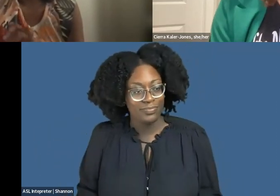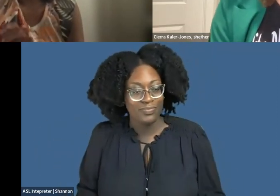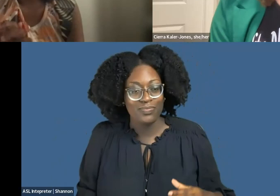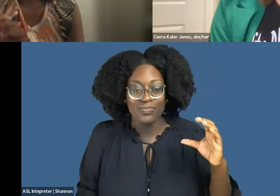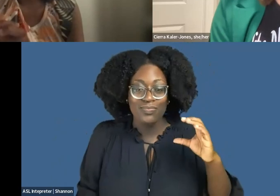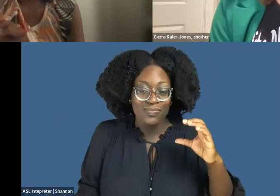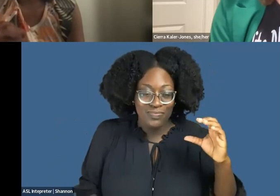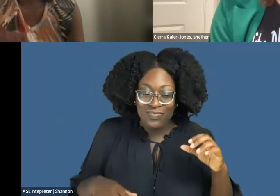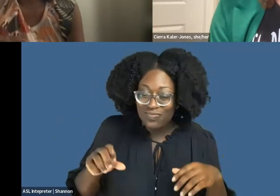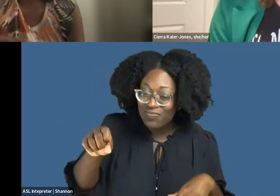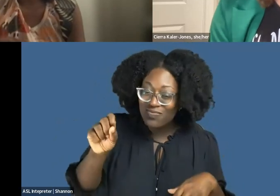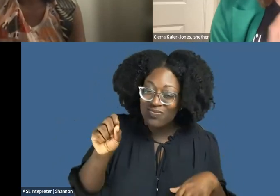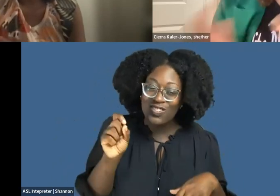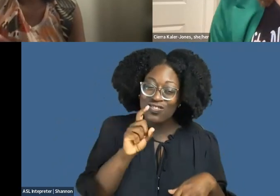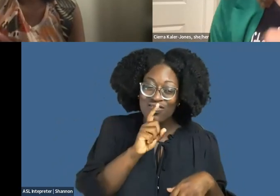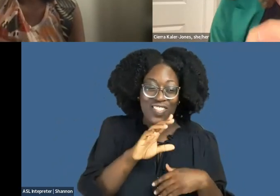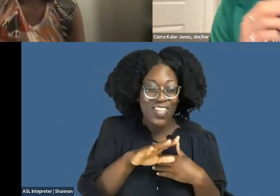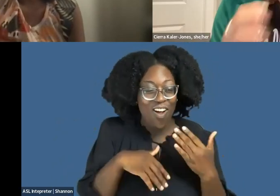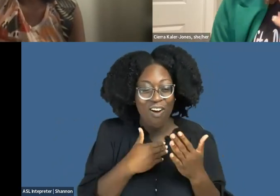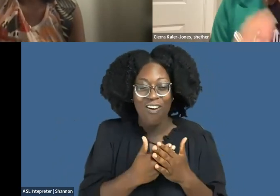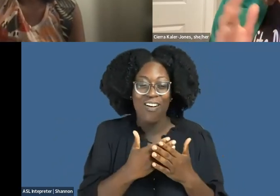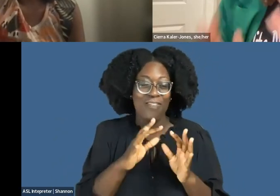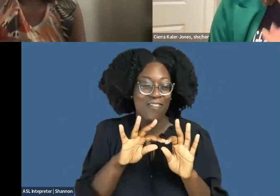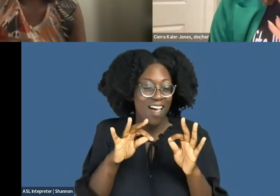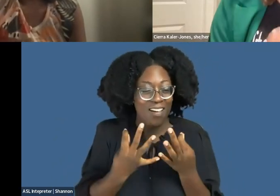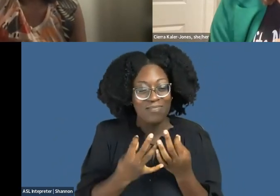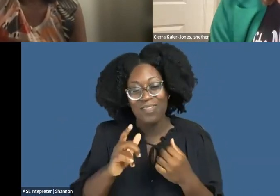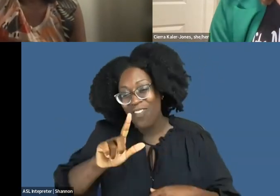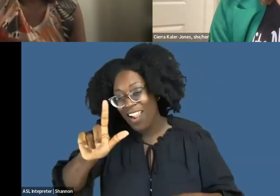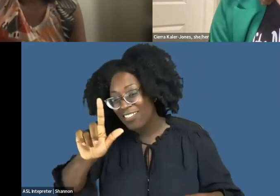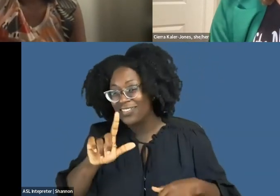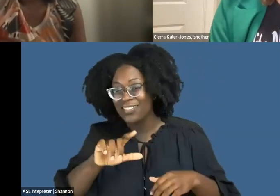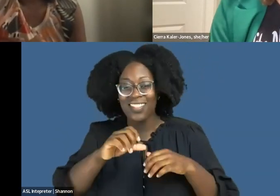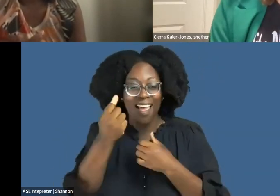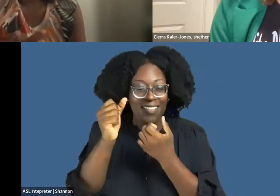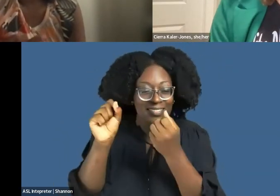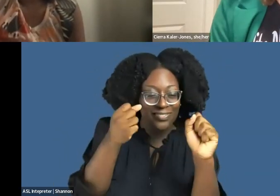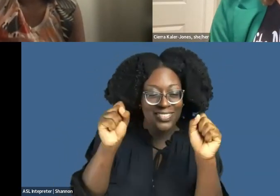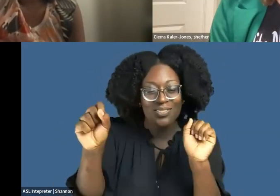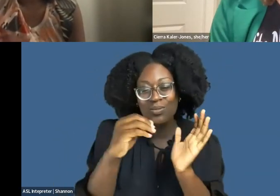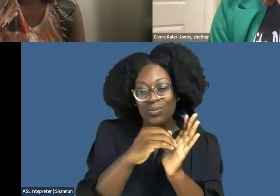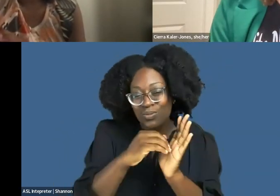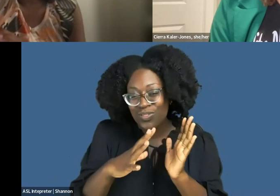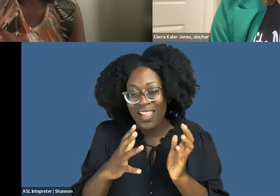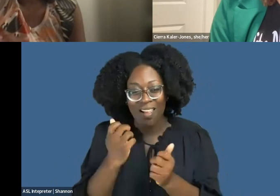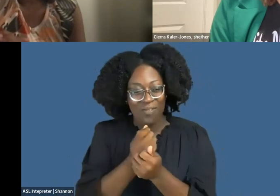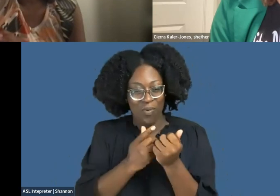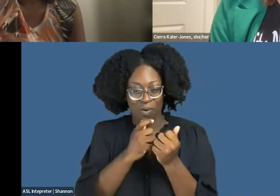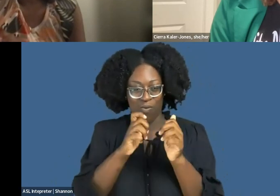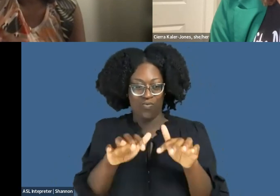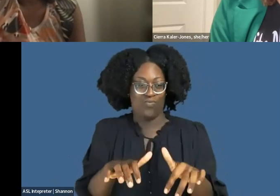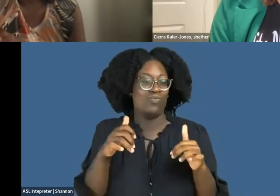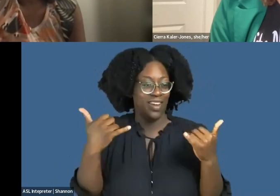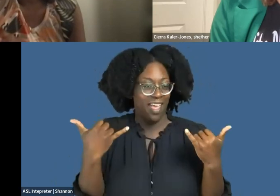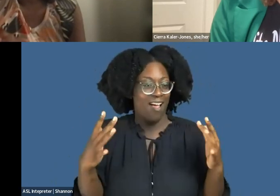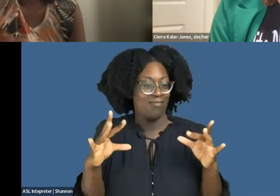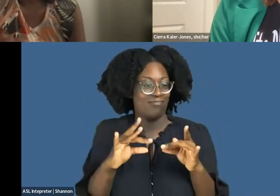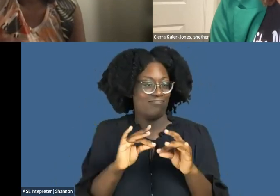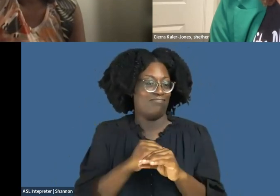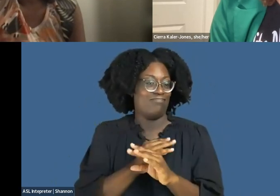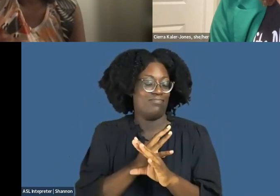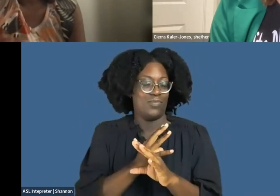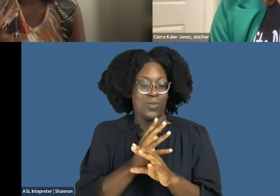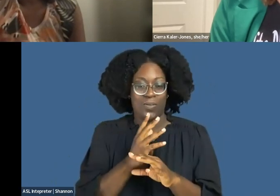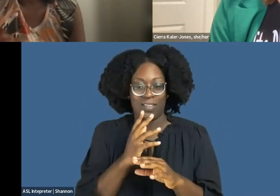librarians, the organizers, the activists, the family members, the students, everyone who is on this call that continues to teach truth and to